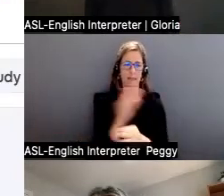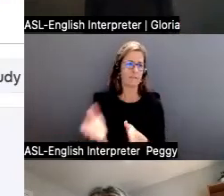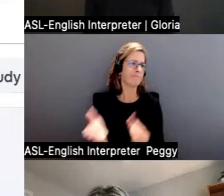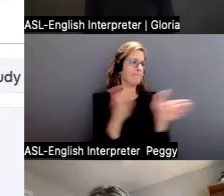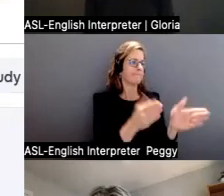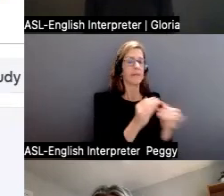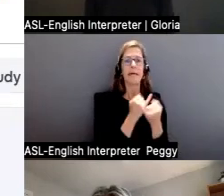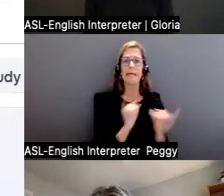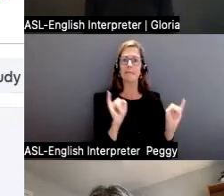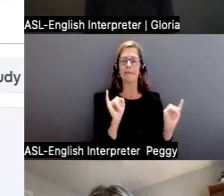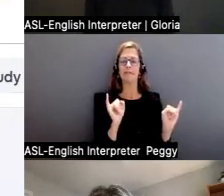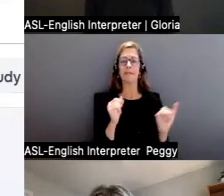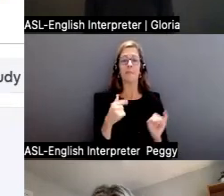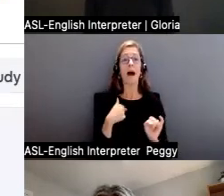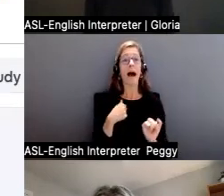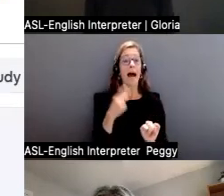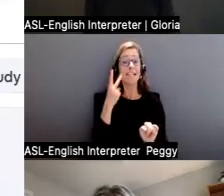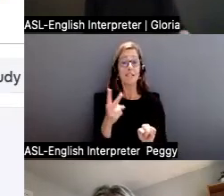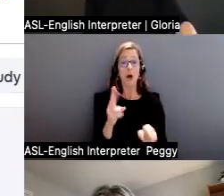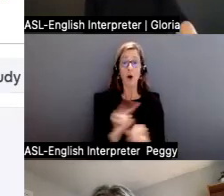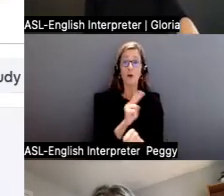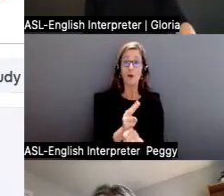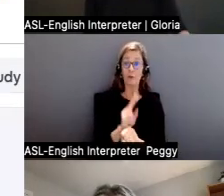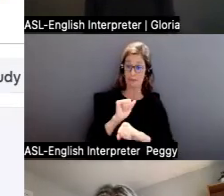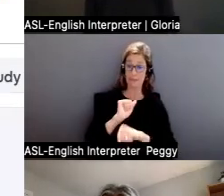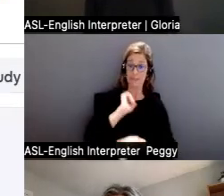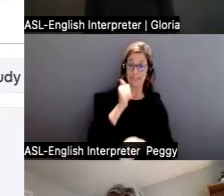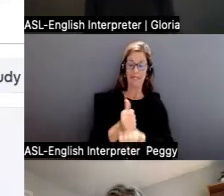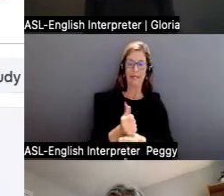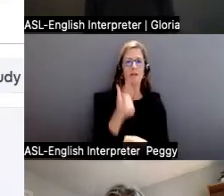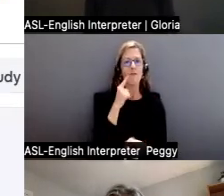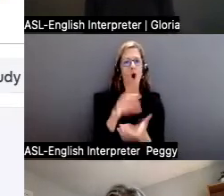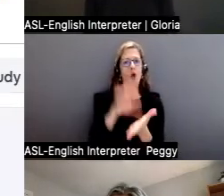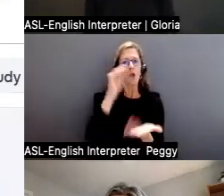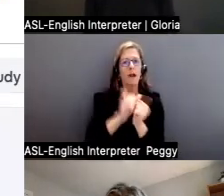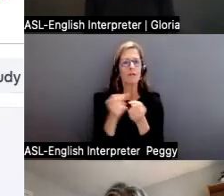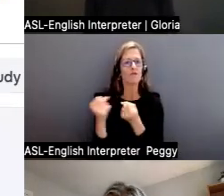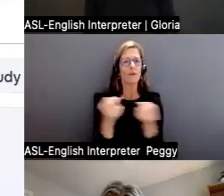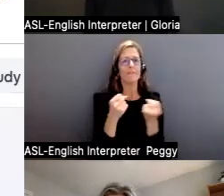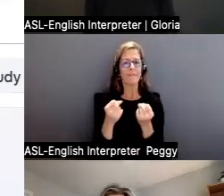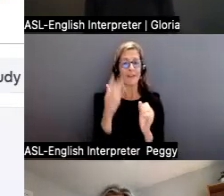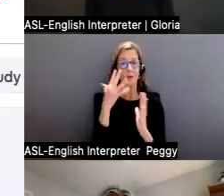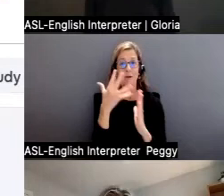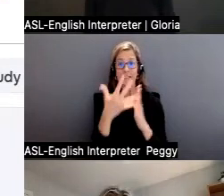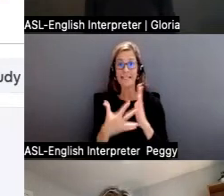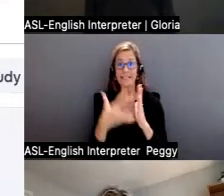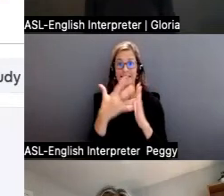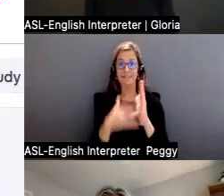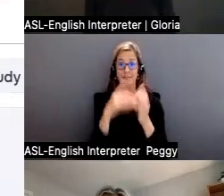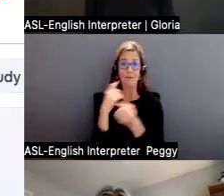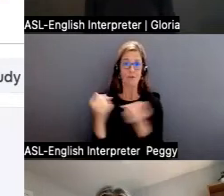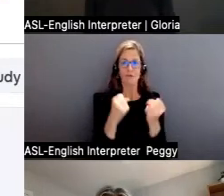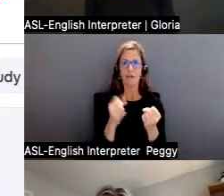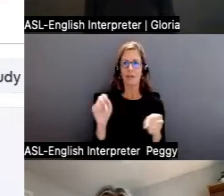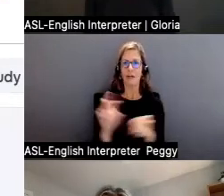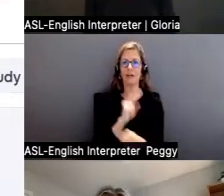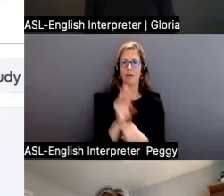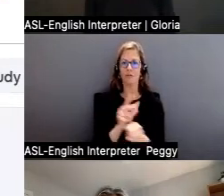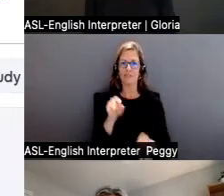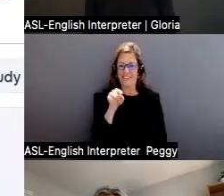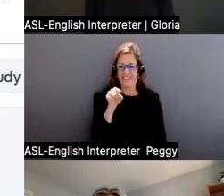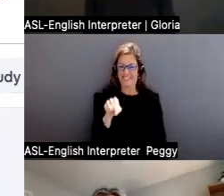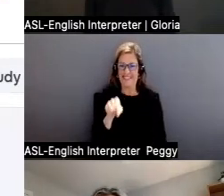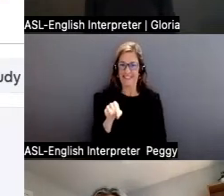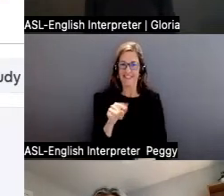somebody using this for driving tests when they're working with learners as well. So there could be different purposes that you can use Quizlet for.